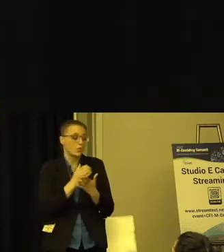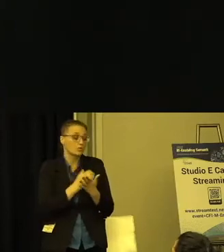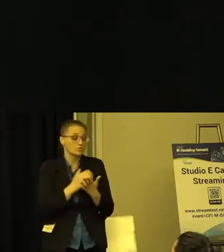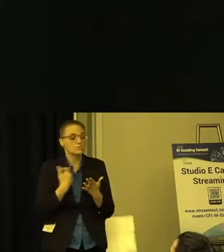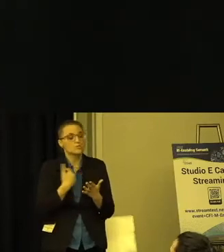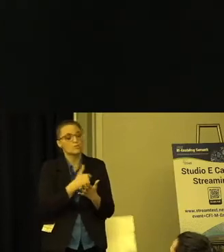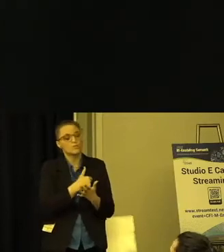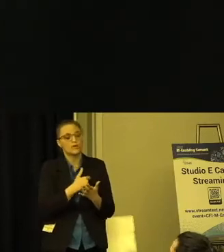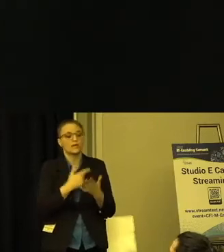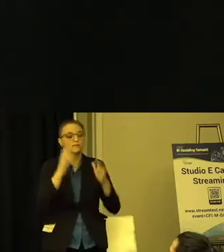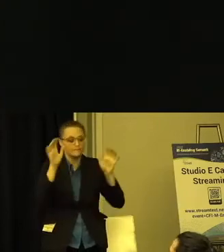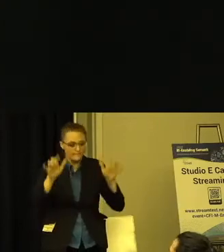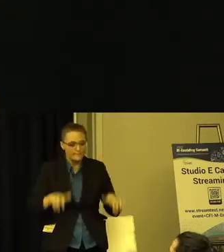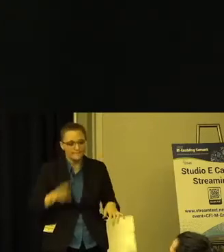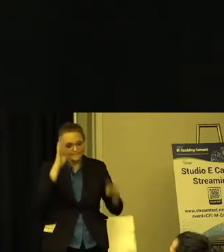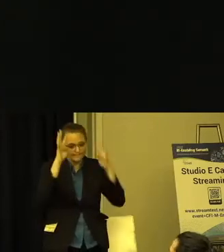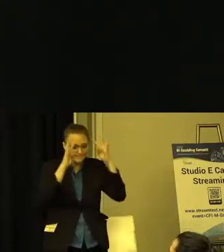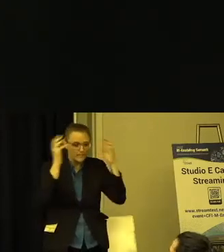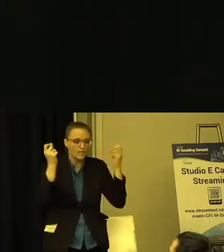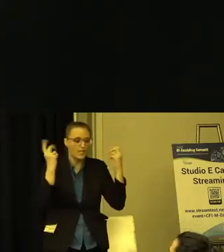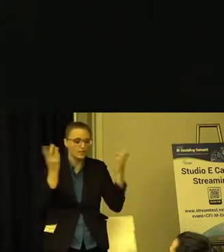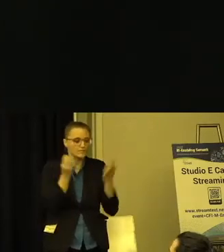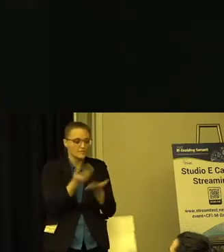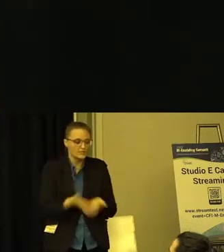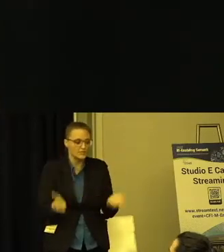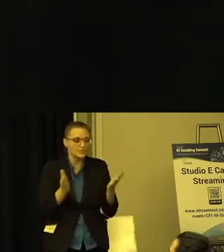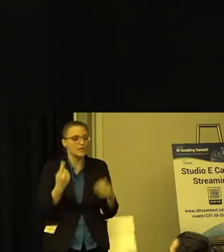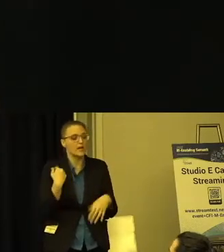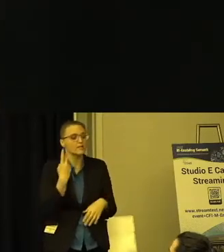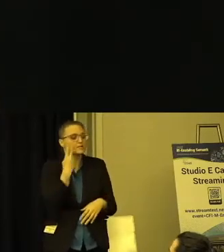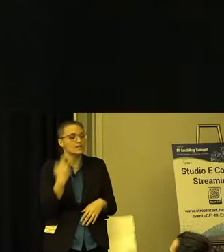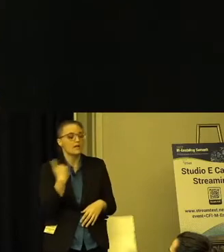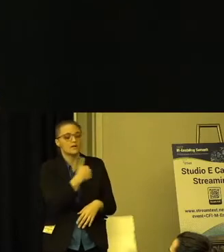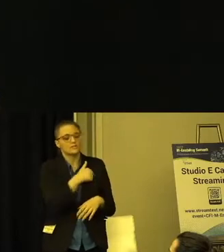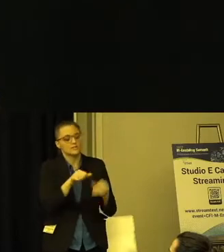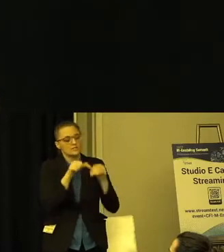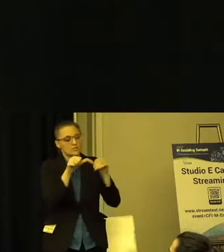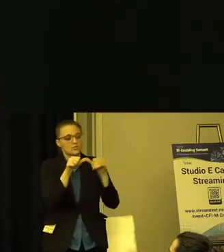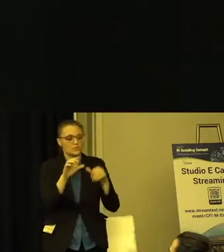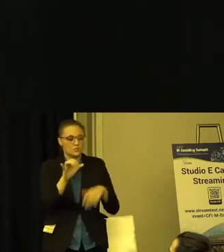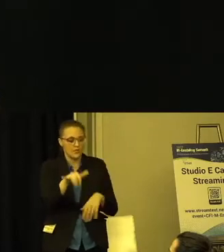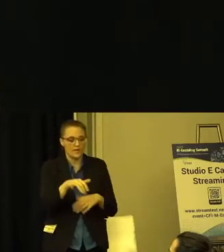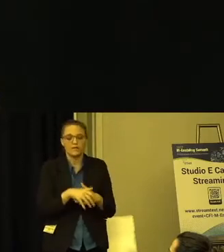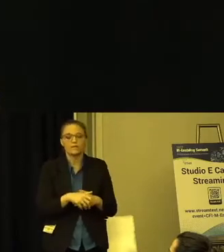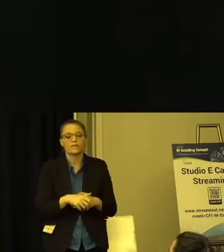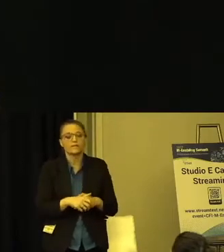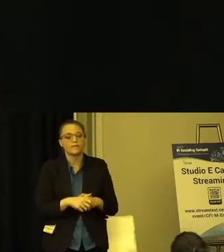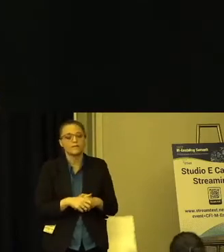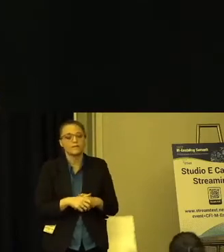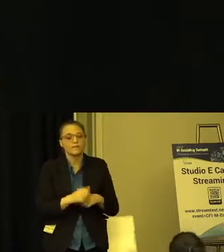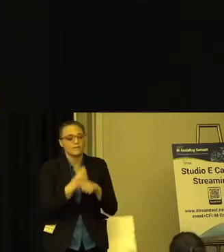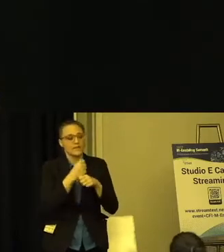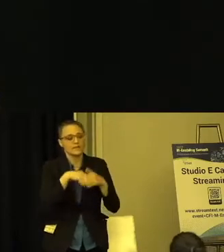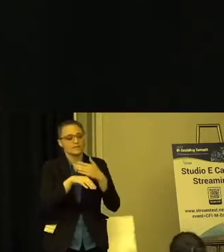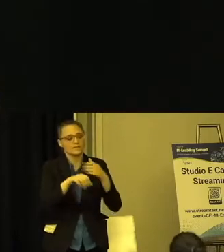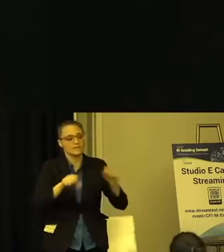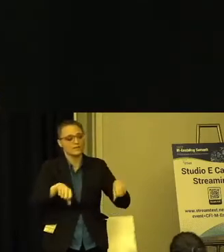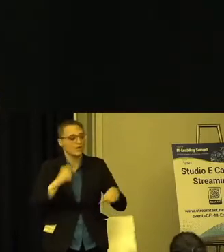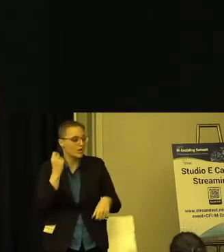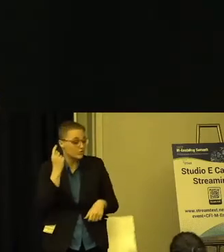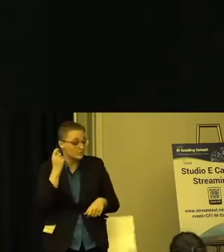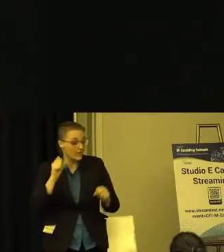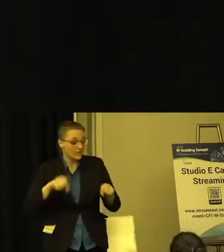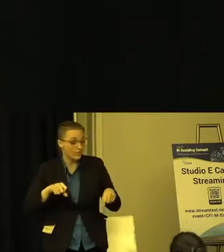a lot of materials. And I see us continuing to do that. I think making accessibility